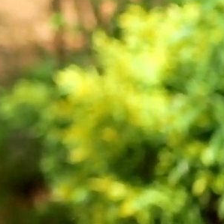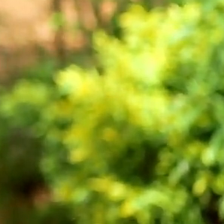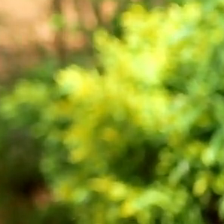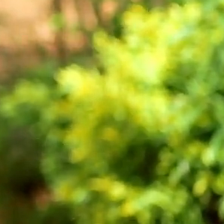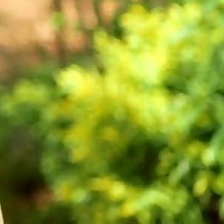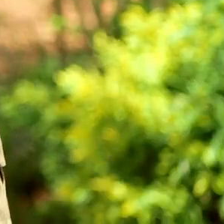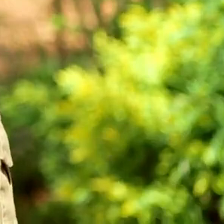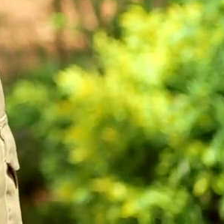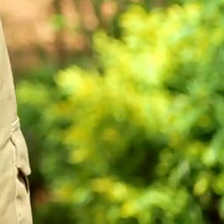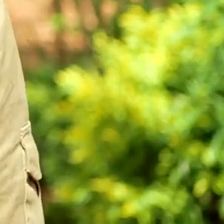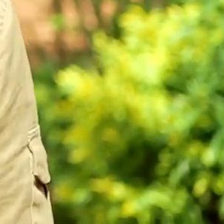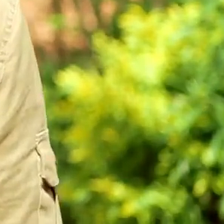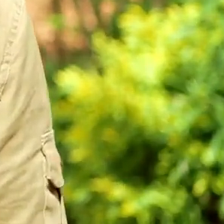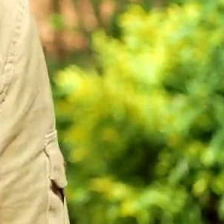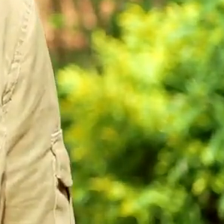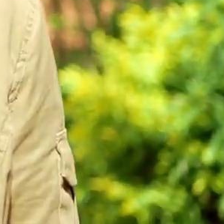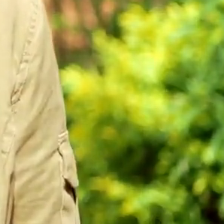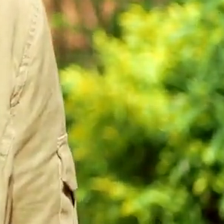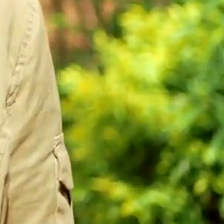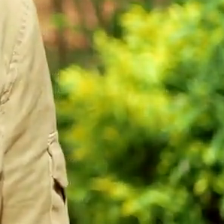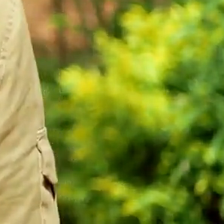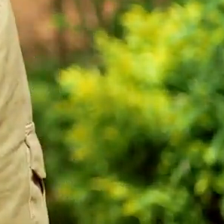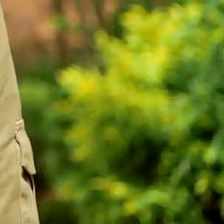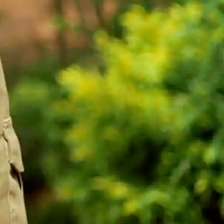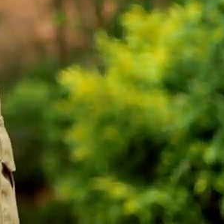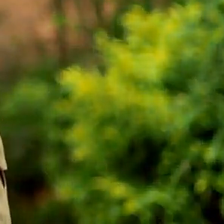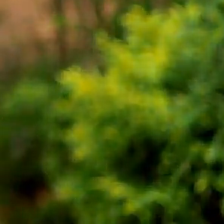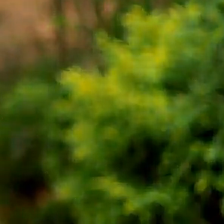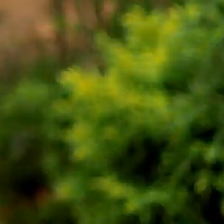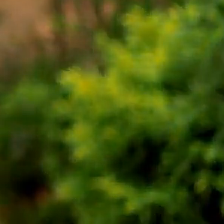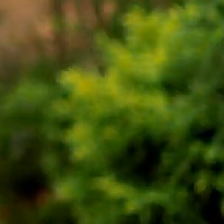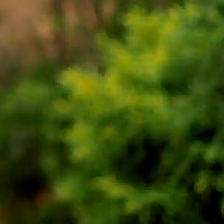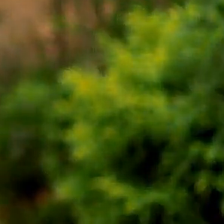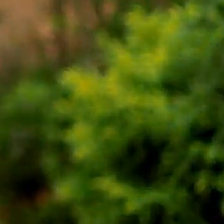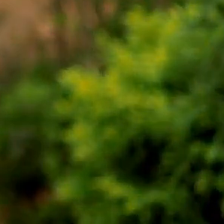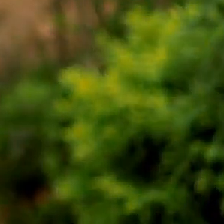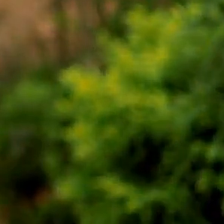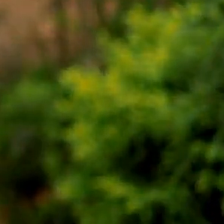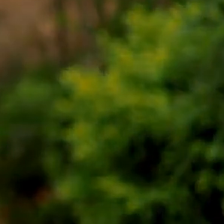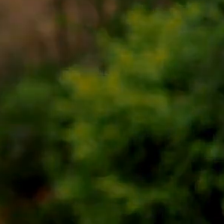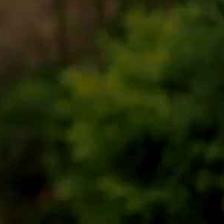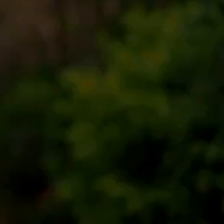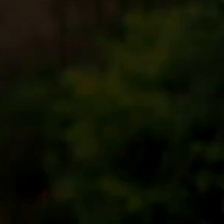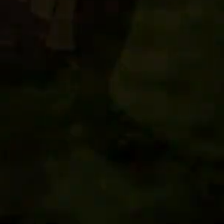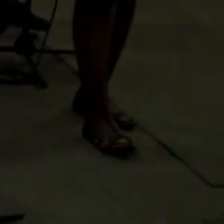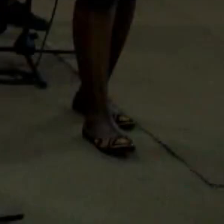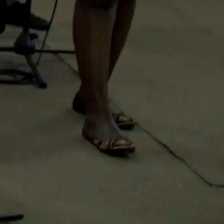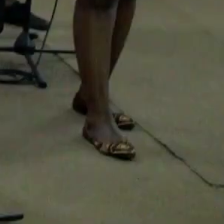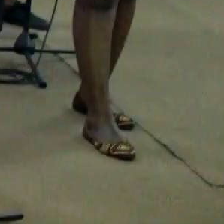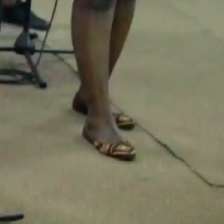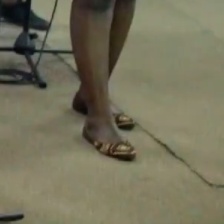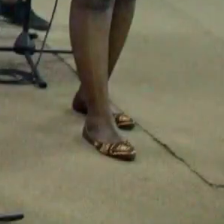as we sing this declaration song unto the Lord. Enjoy the rest of the service.